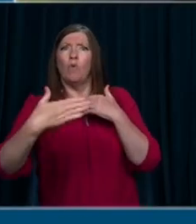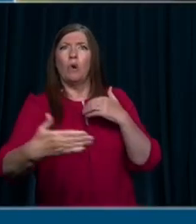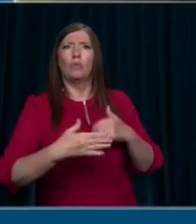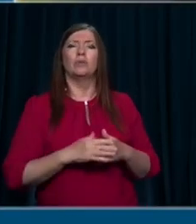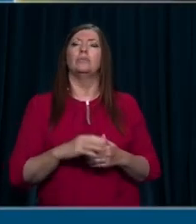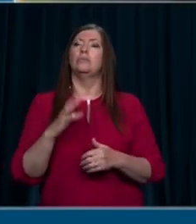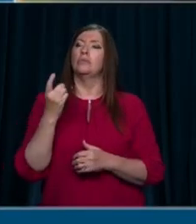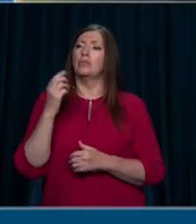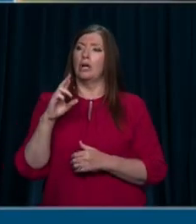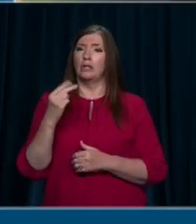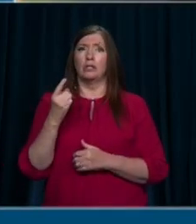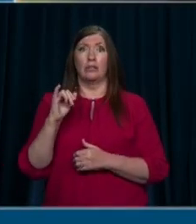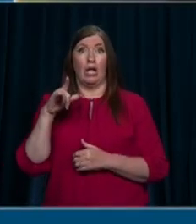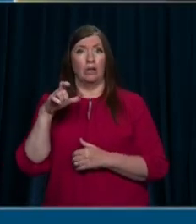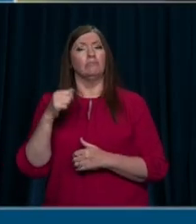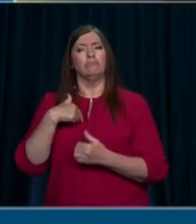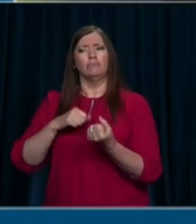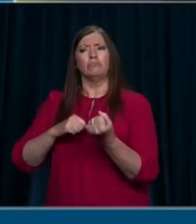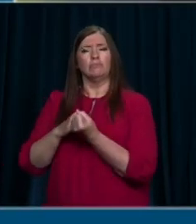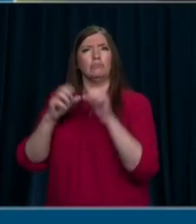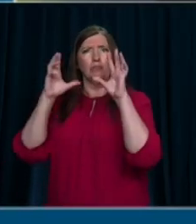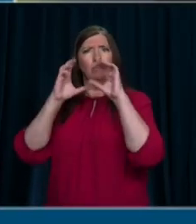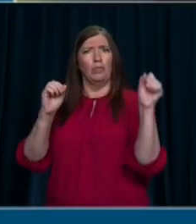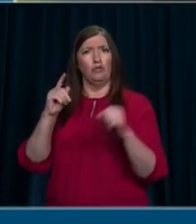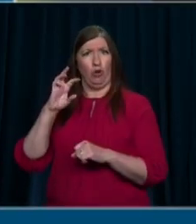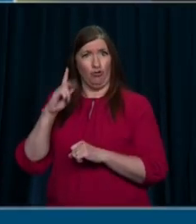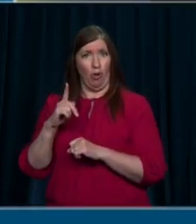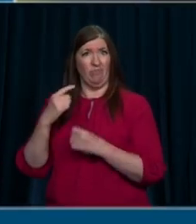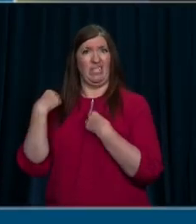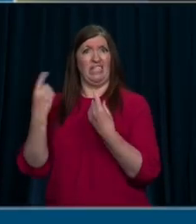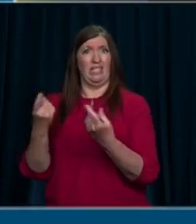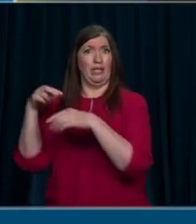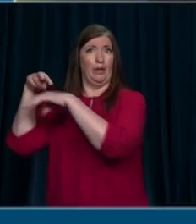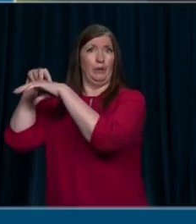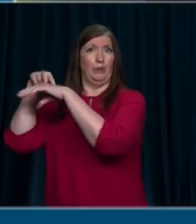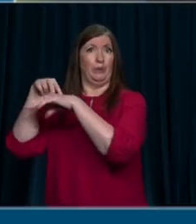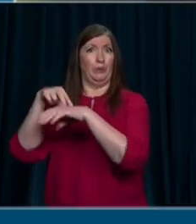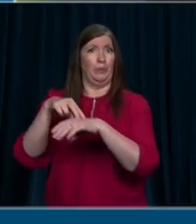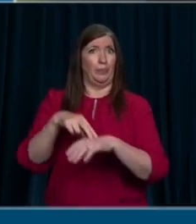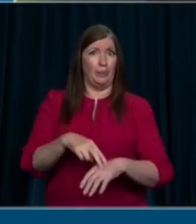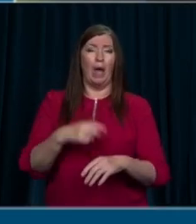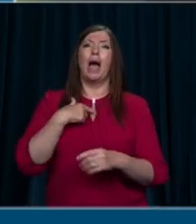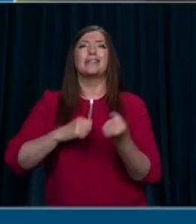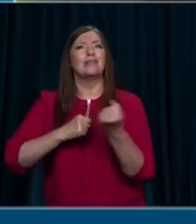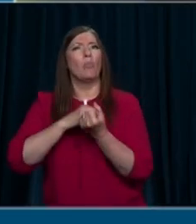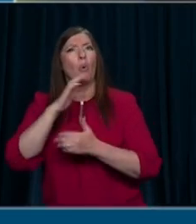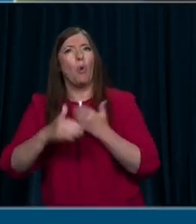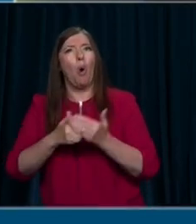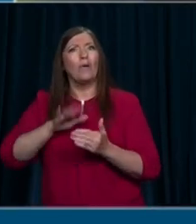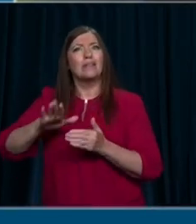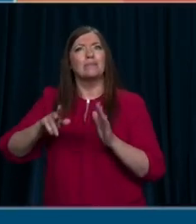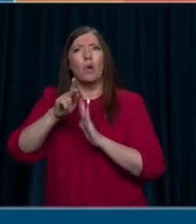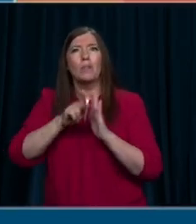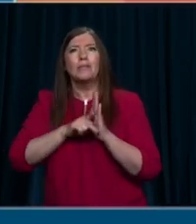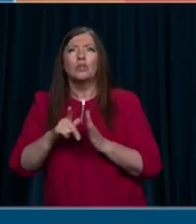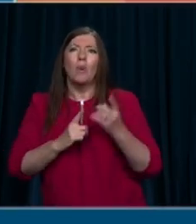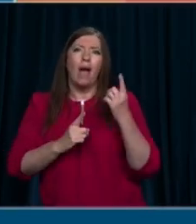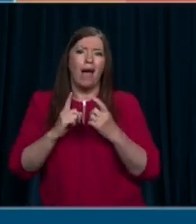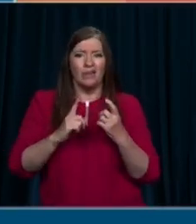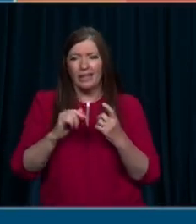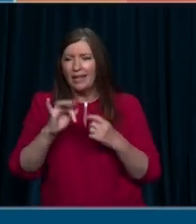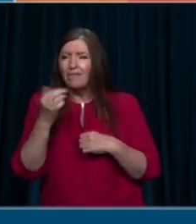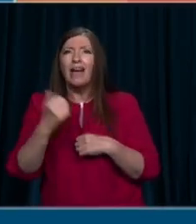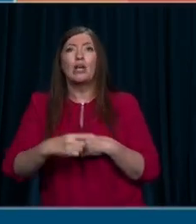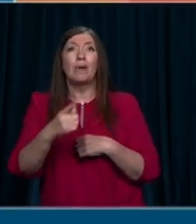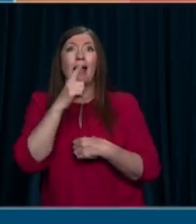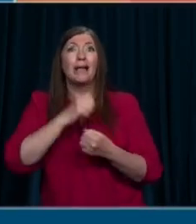Dr. Giles. I support President Trump since the time he came down the escalator. I would support all of his policies. And you asked if there was one that I wouldn't support.